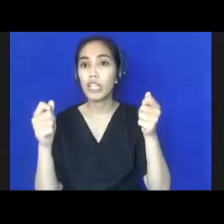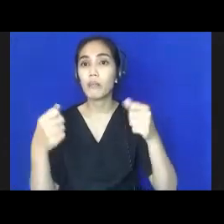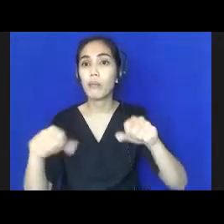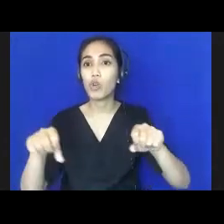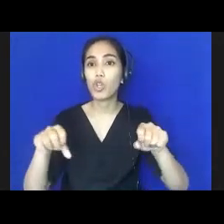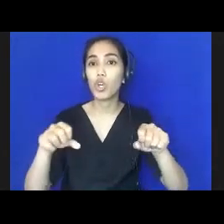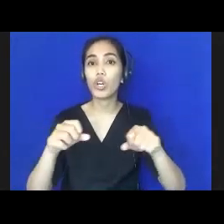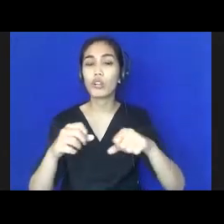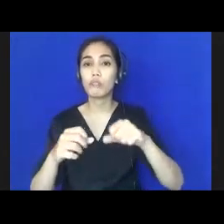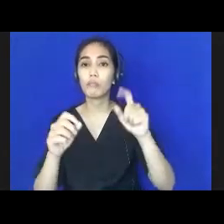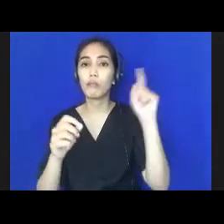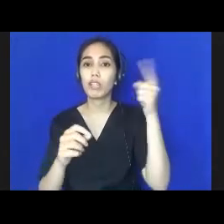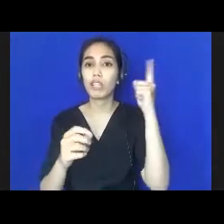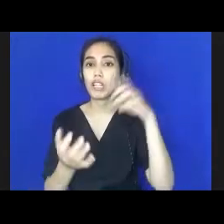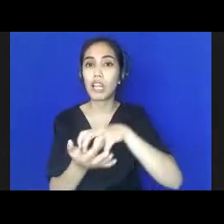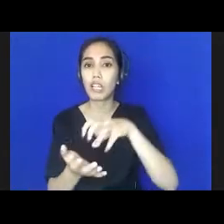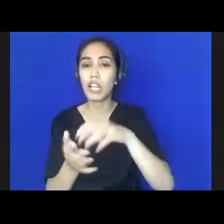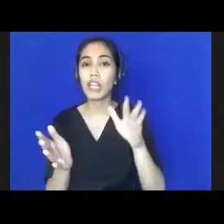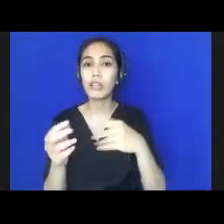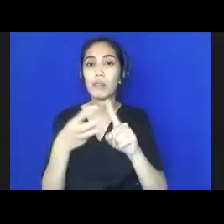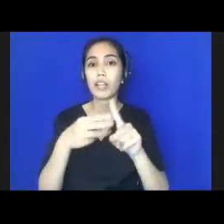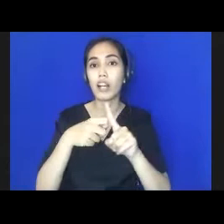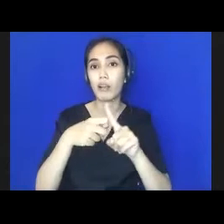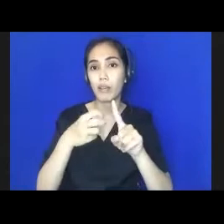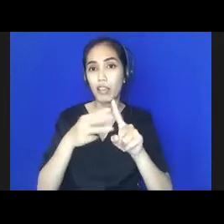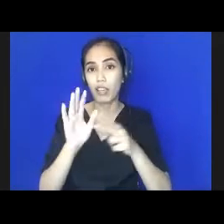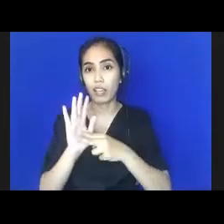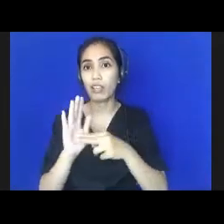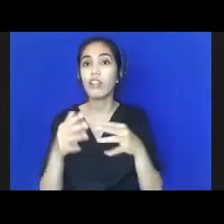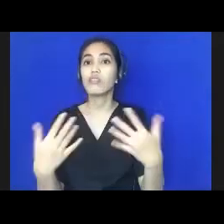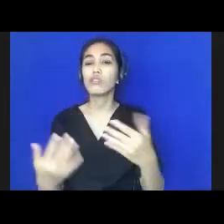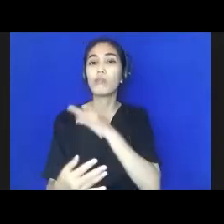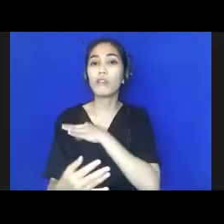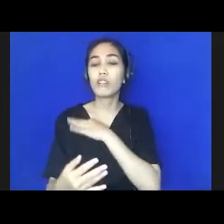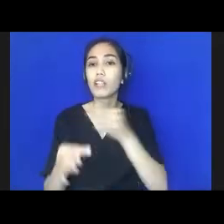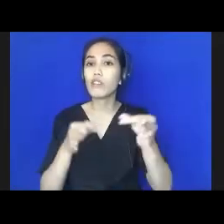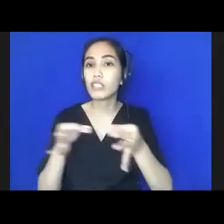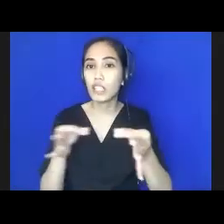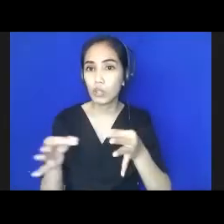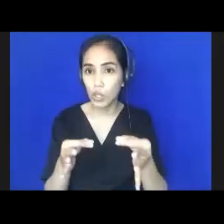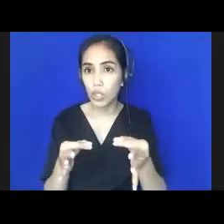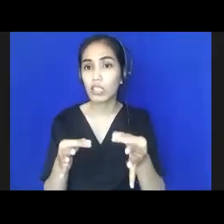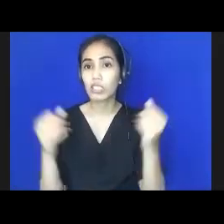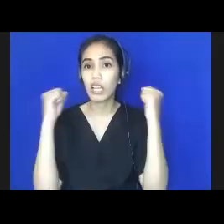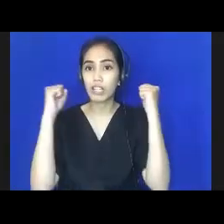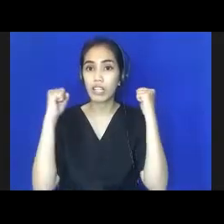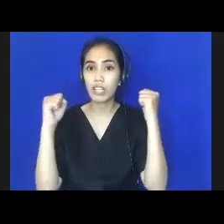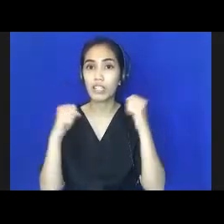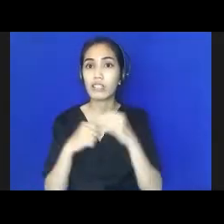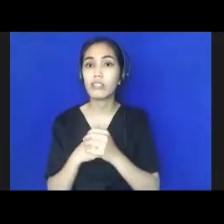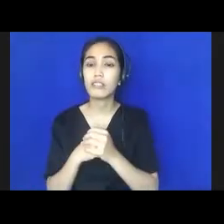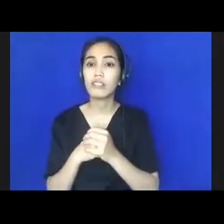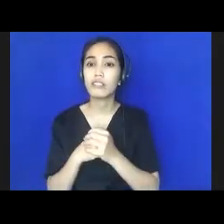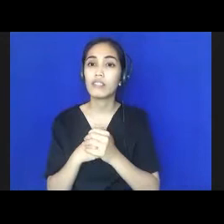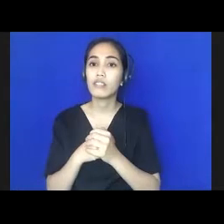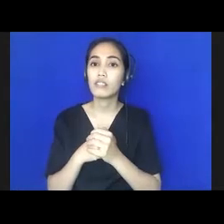health facilitators and cadres to distribute the supplements to people in the community, pregnant and lactating mothers,